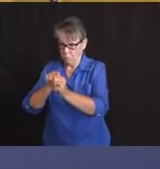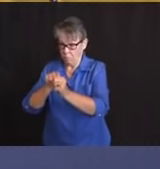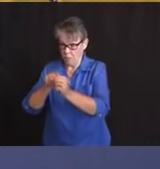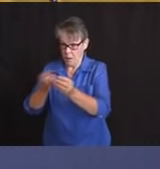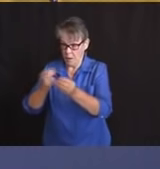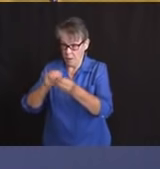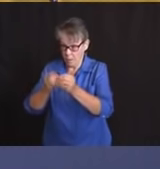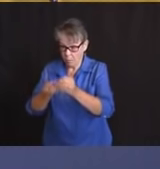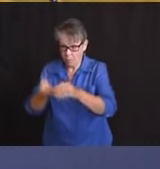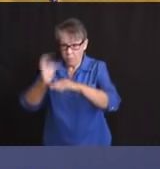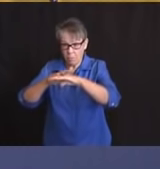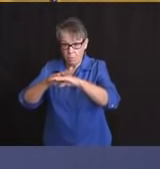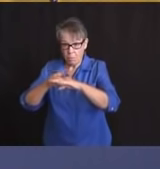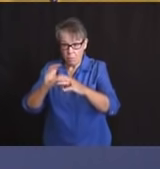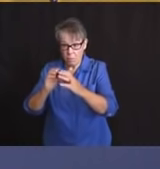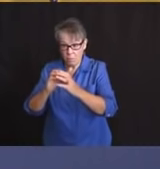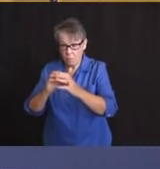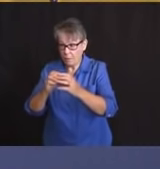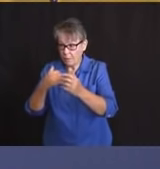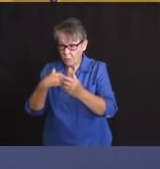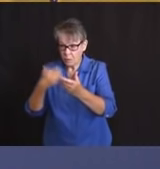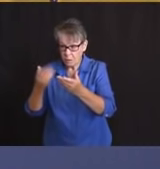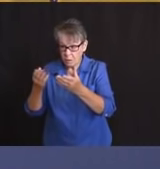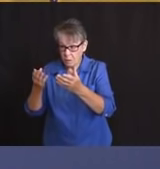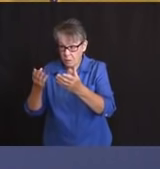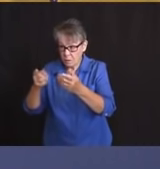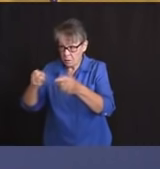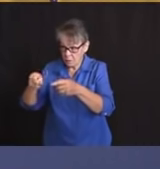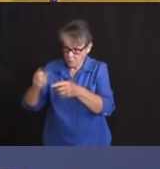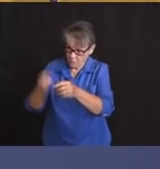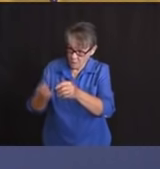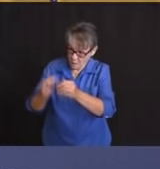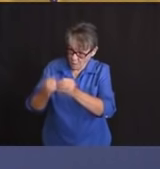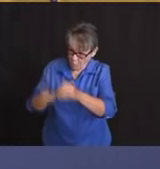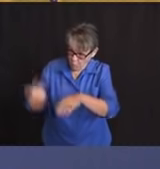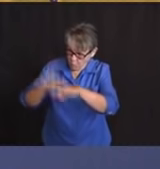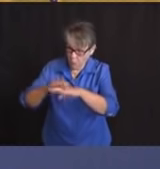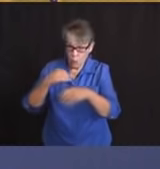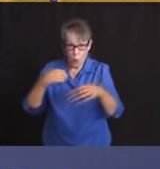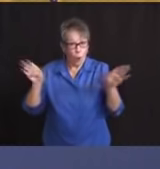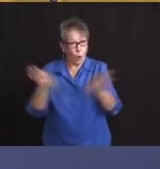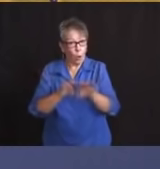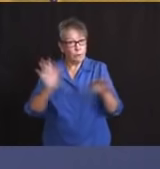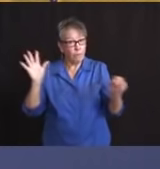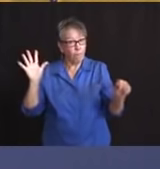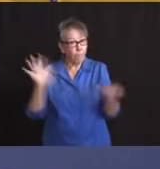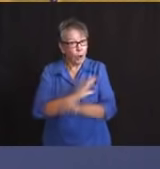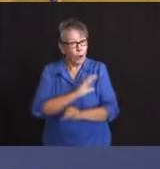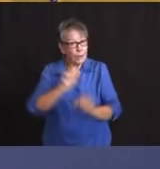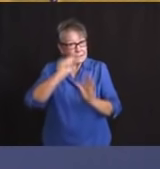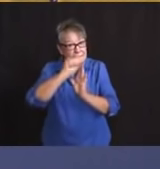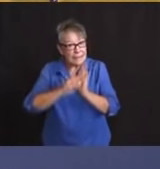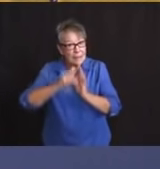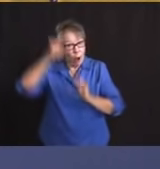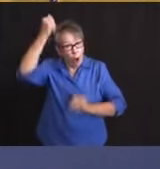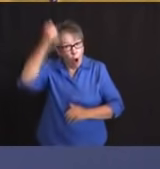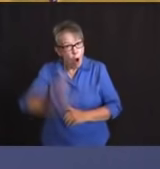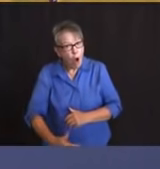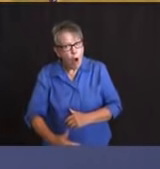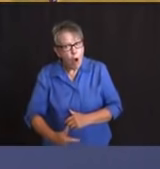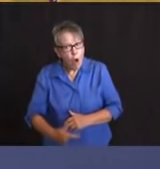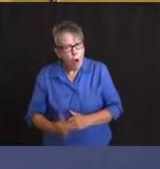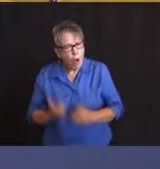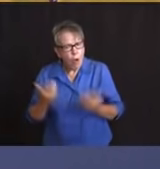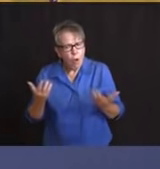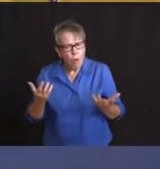we're shutting the whole state down, then all hell's broken loose. And we don't anticipate that, please God. And I think, yeah,